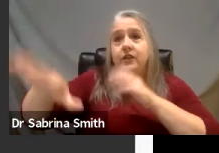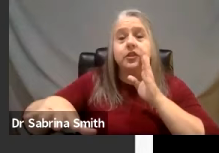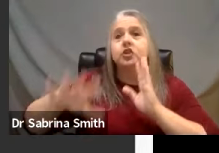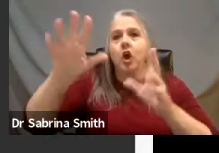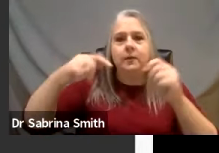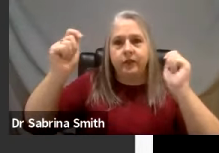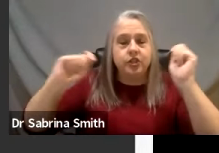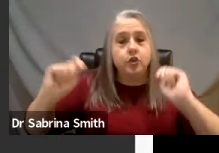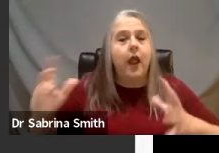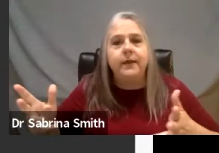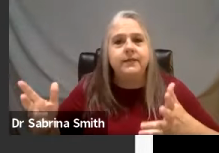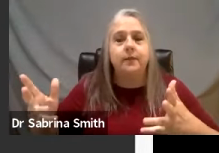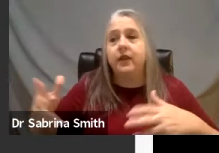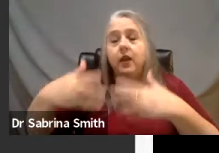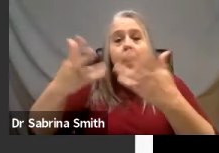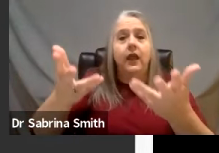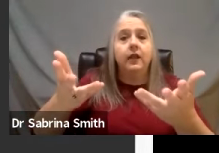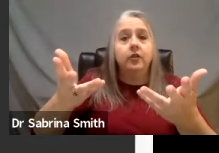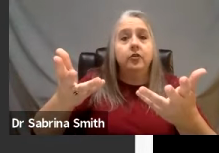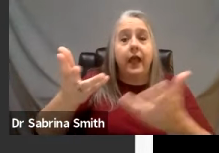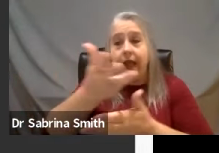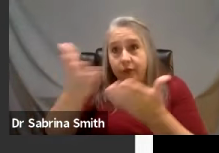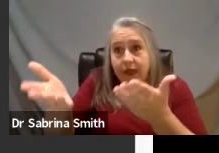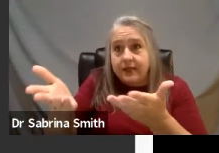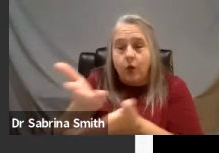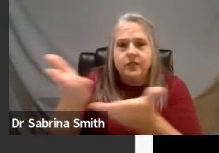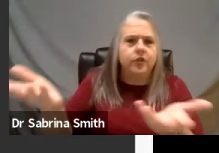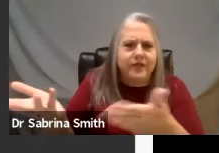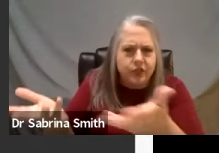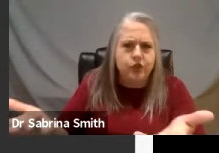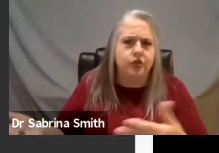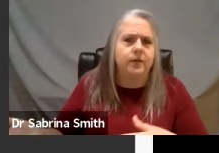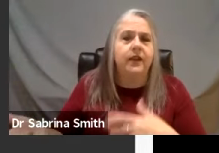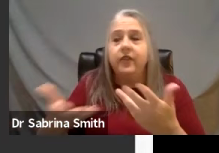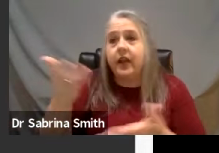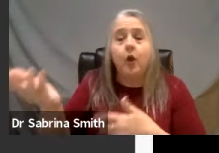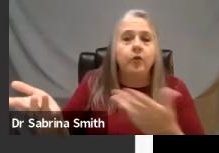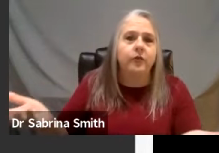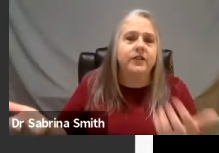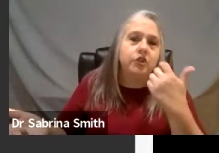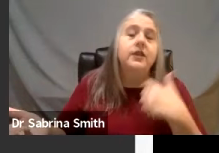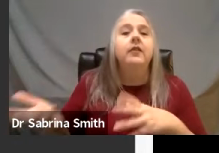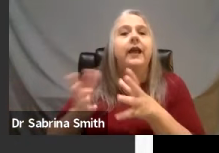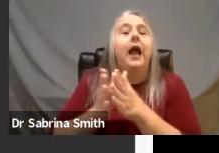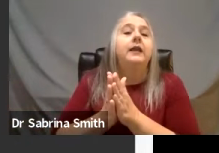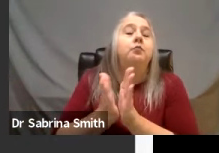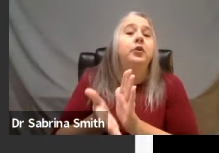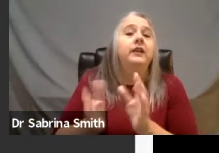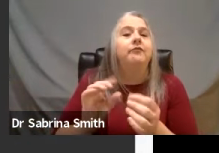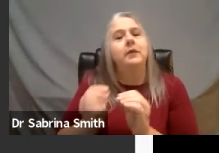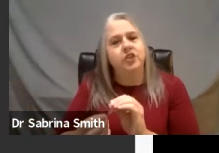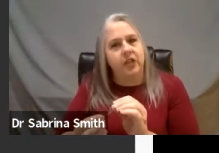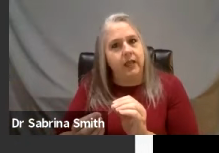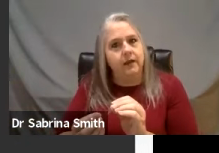whatever it is they're talking about. They're describing something, and I realize, oh, it's the Three Stooges or something, and then I go, oh, the Three Stooges. Like I could